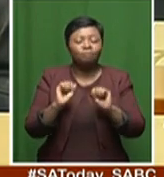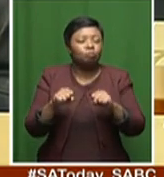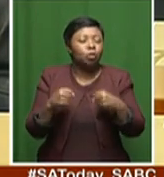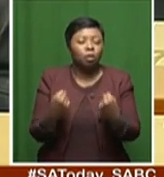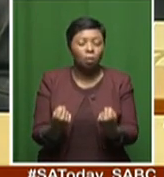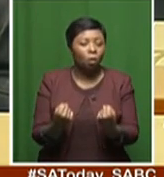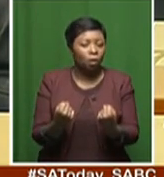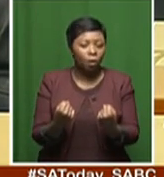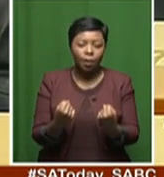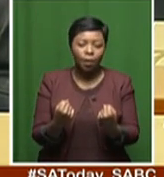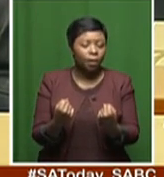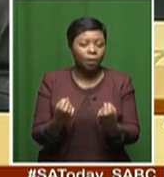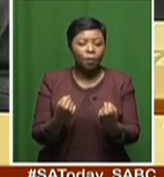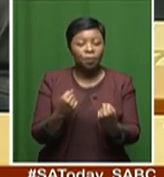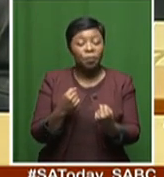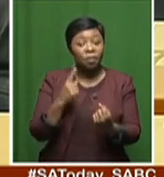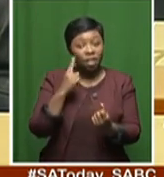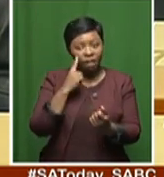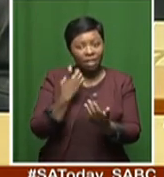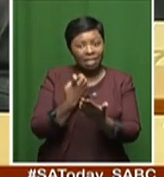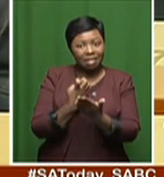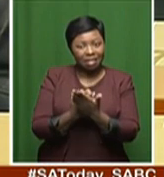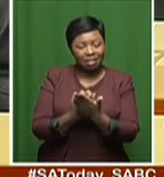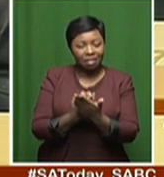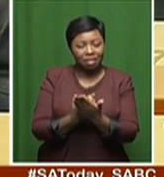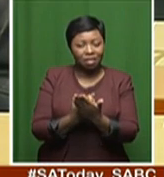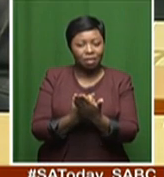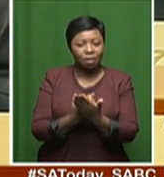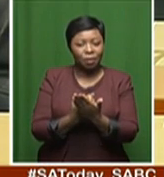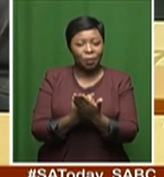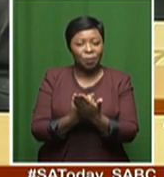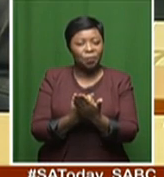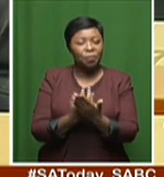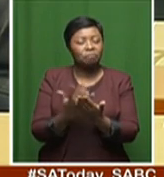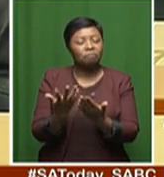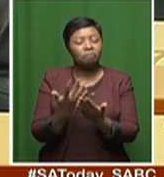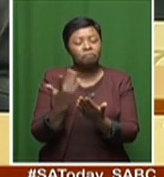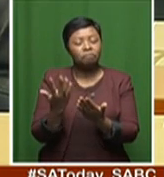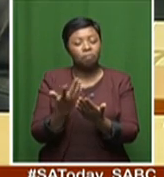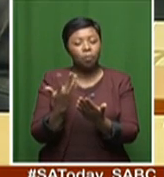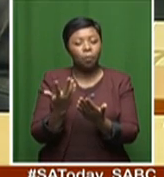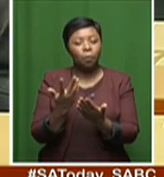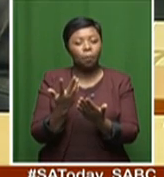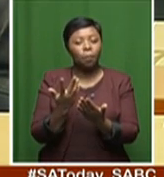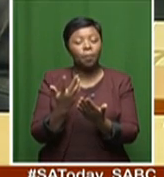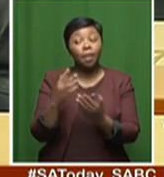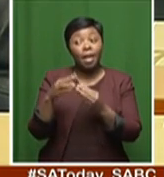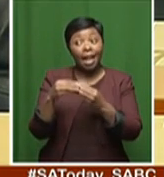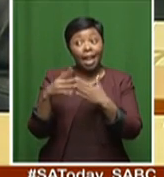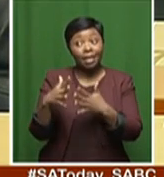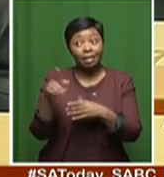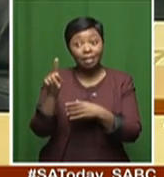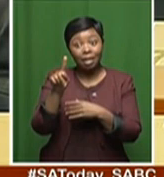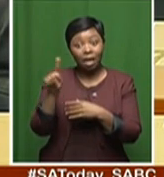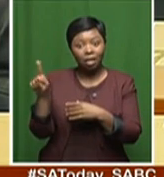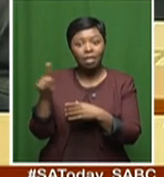evidenced by the evidence leaders saying that they would have